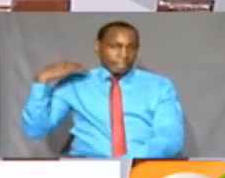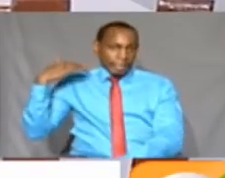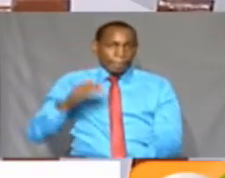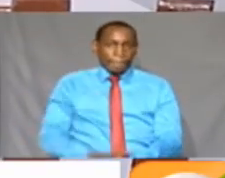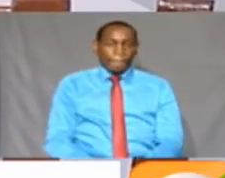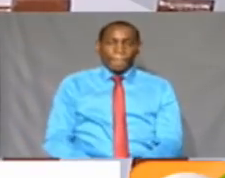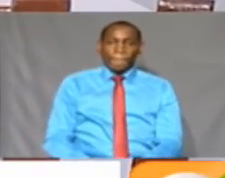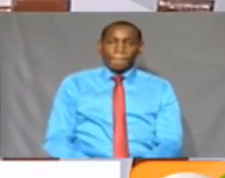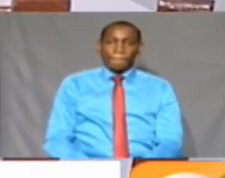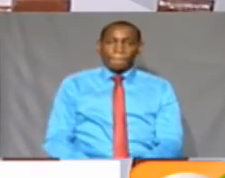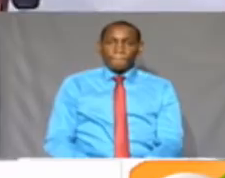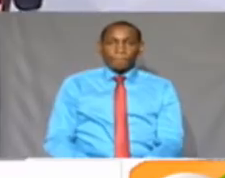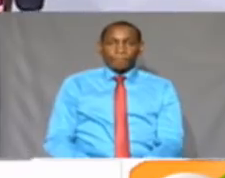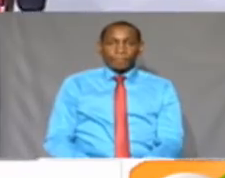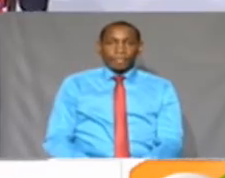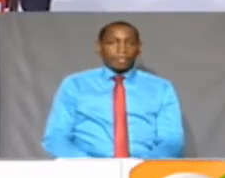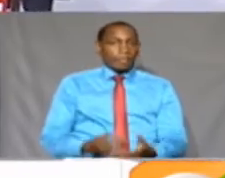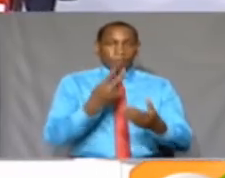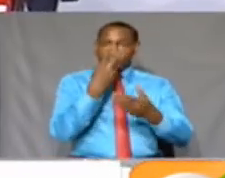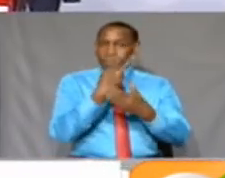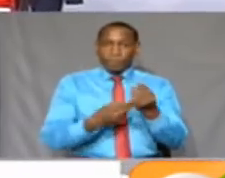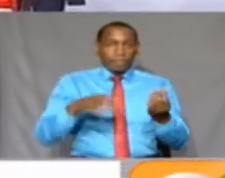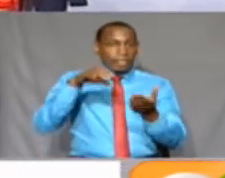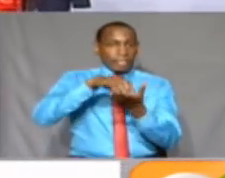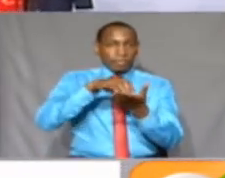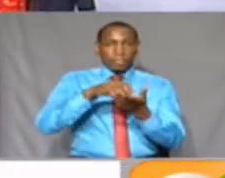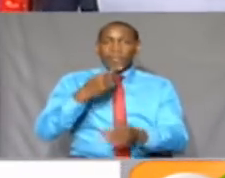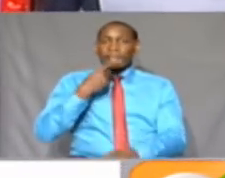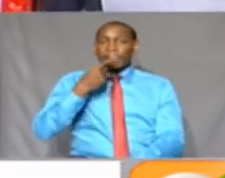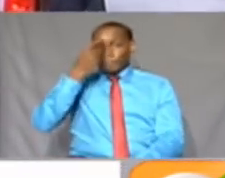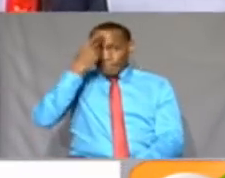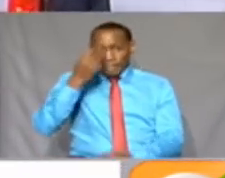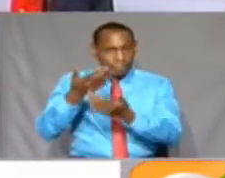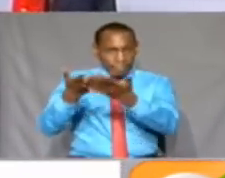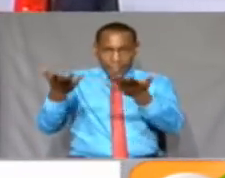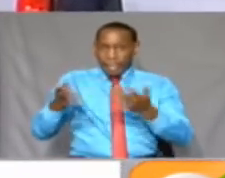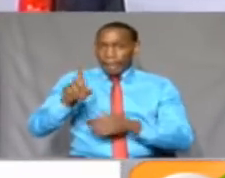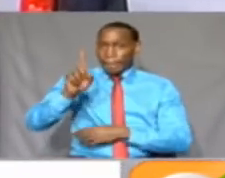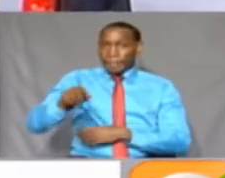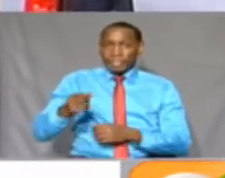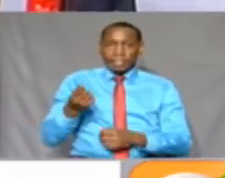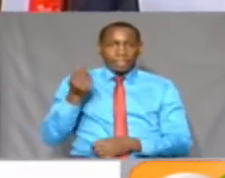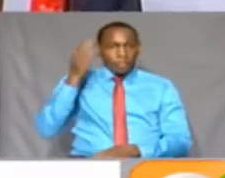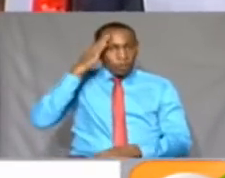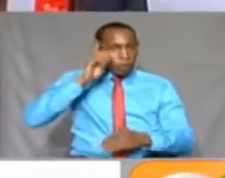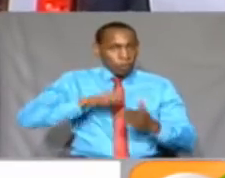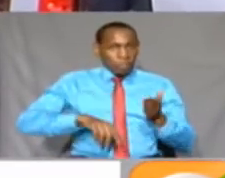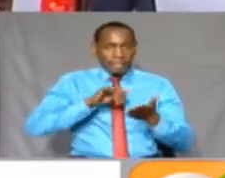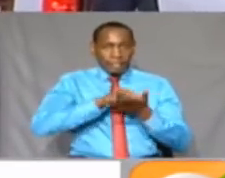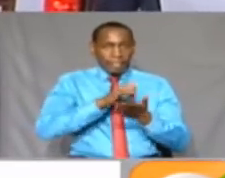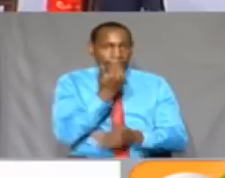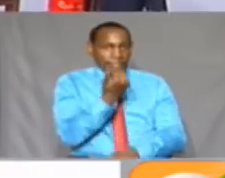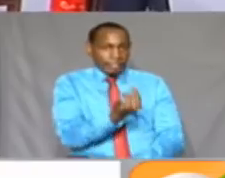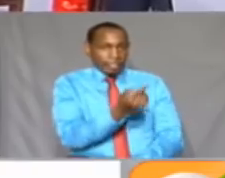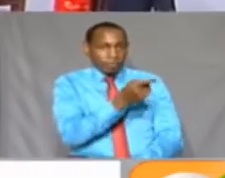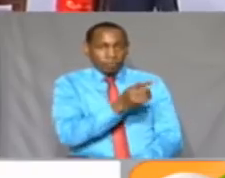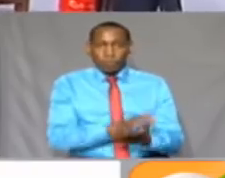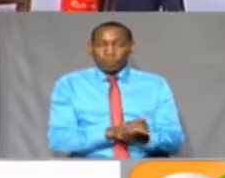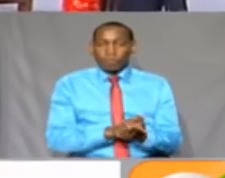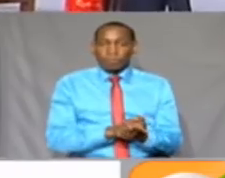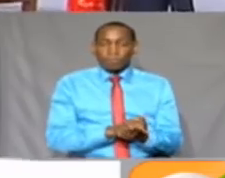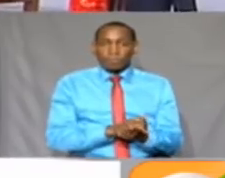So either way, whoever the parent is, yeah, needs to understand that the child is walking a